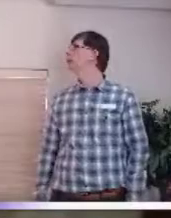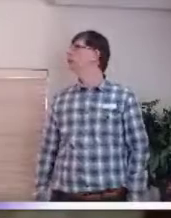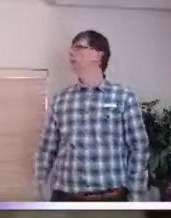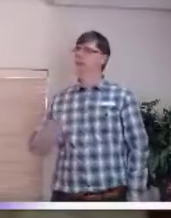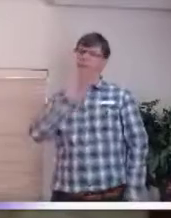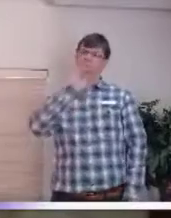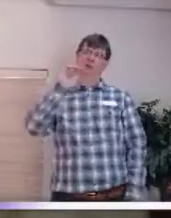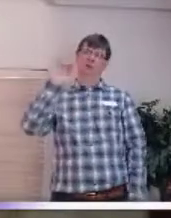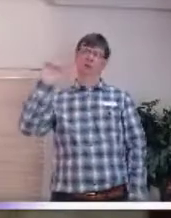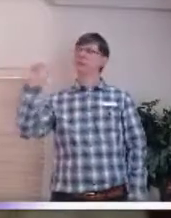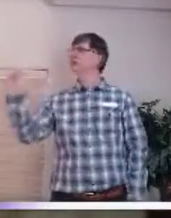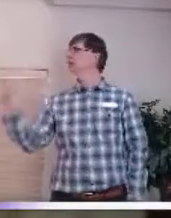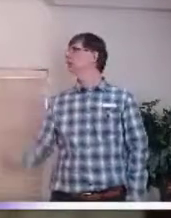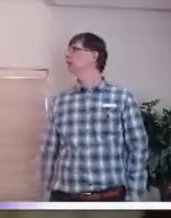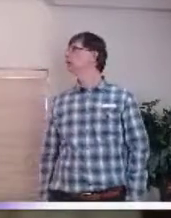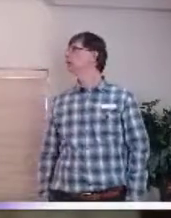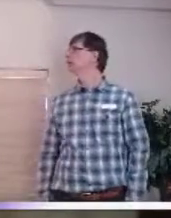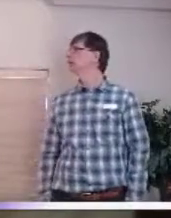Namaste.